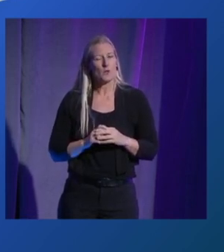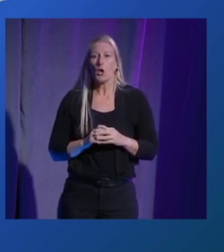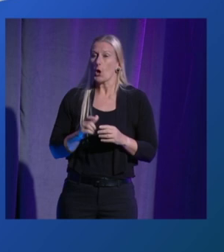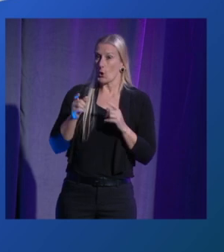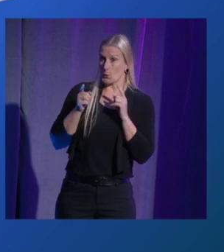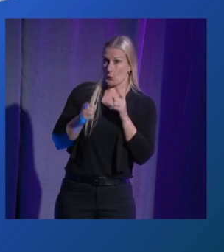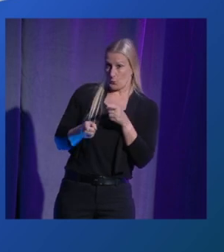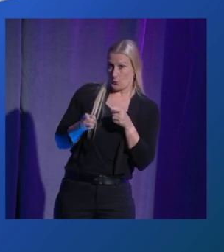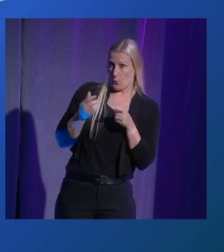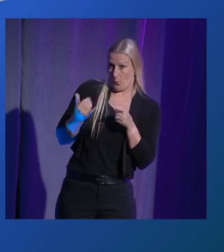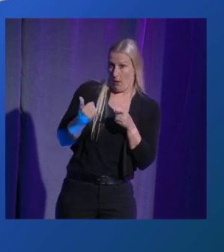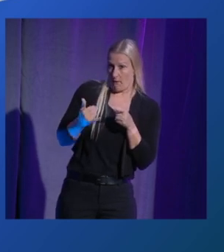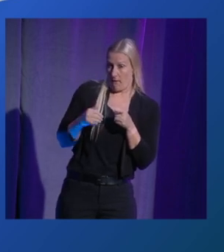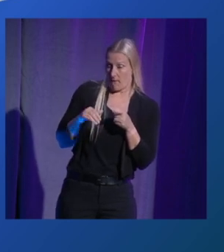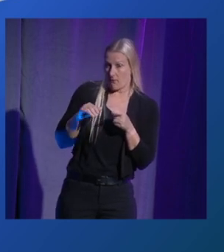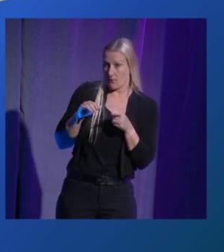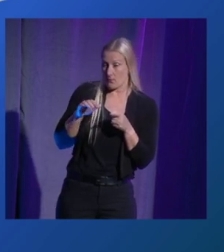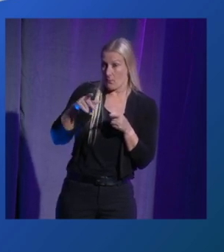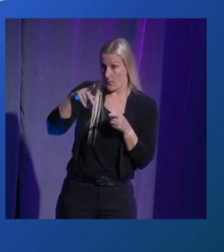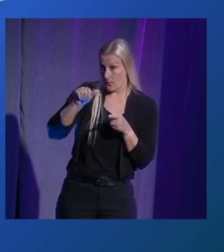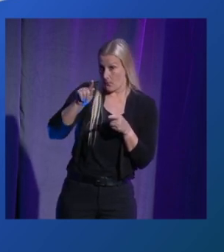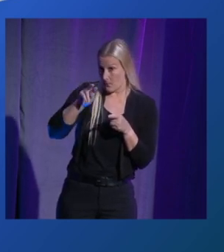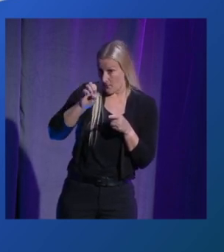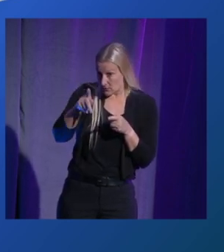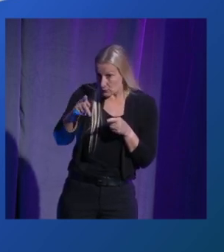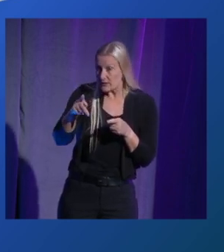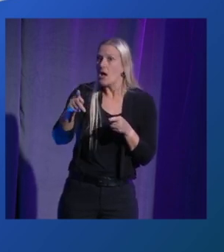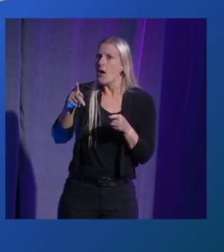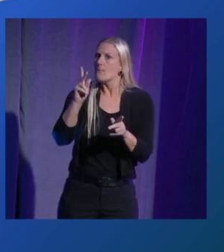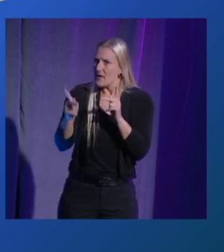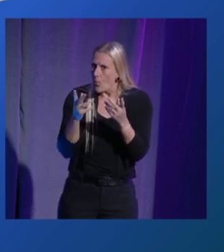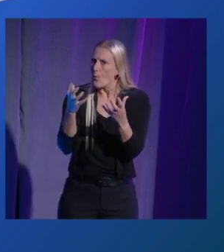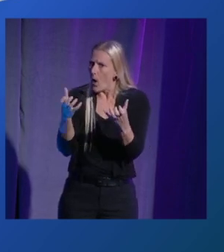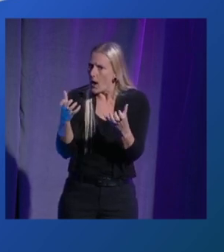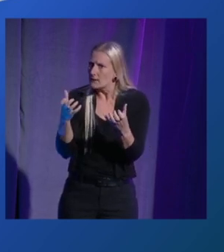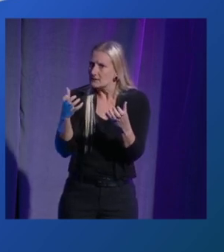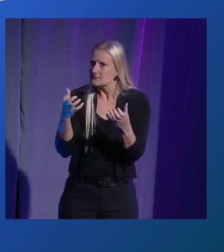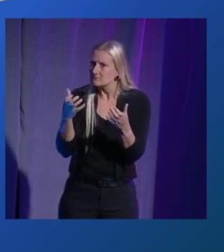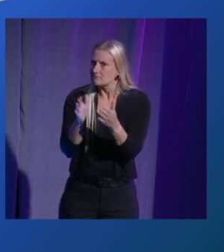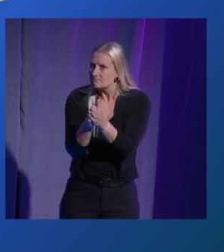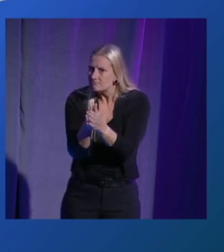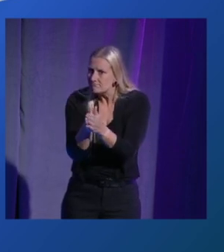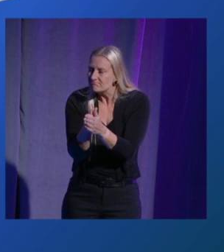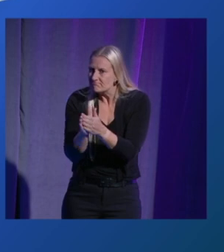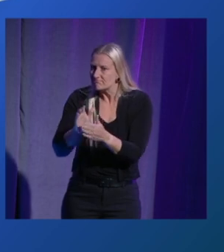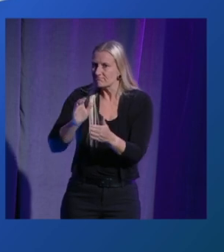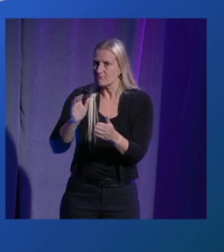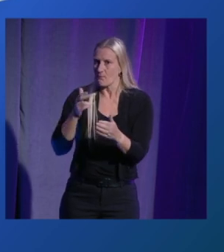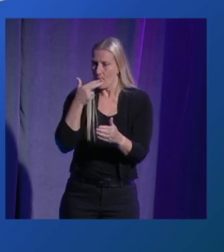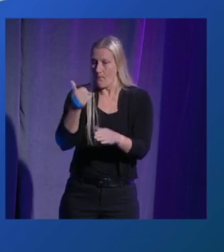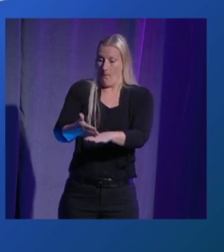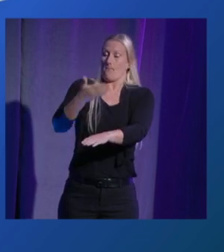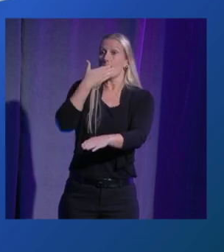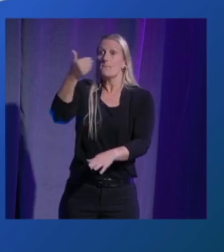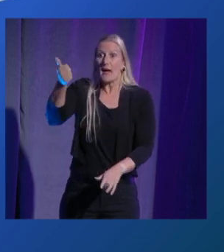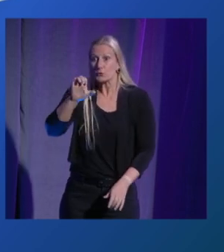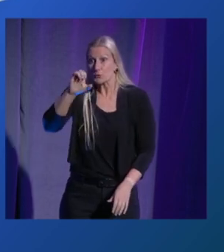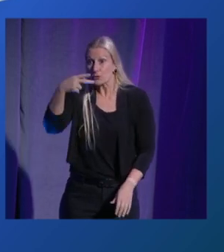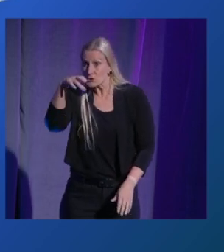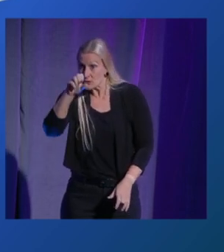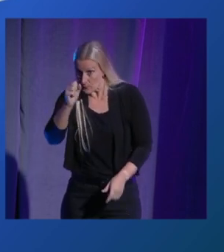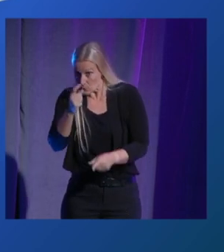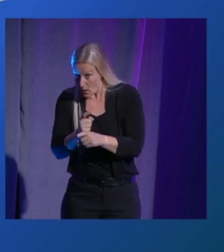chips for this purpose is that right yeah people want AI in their phone right right now ai is very